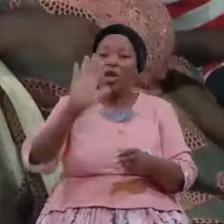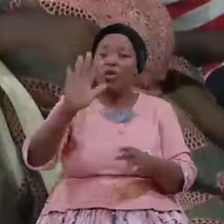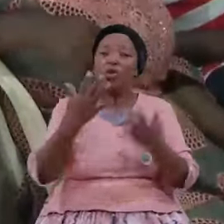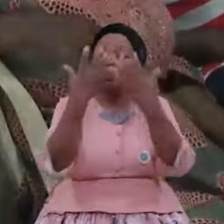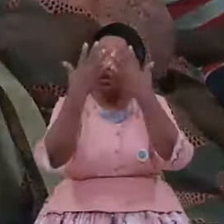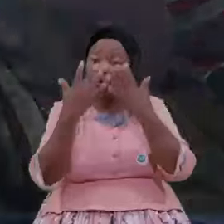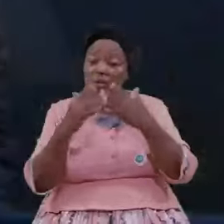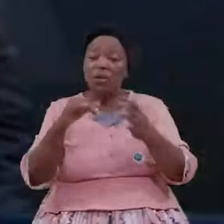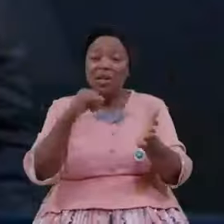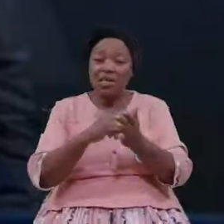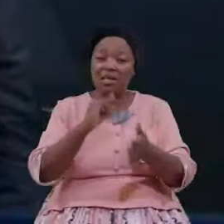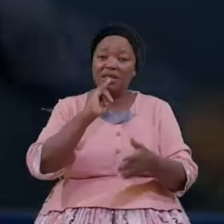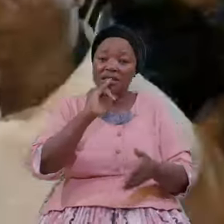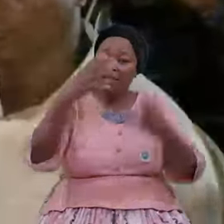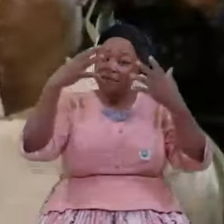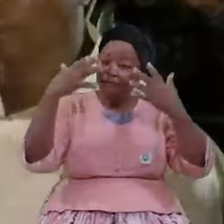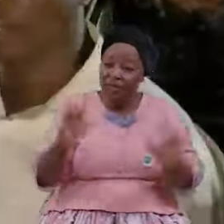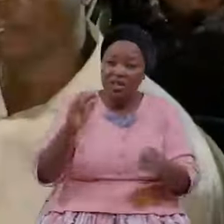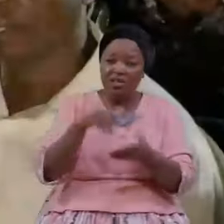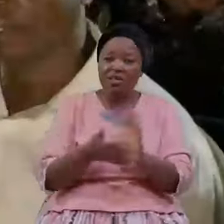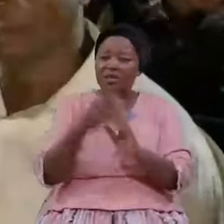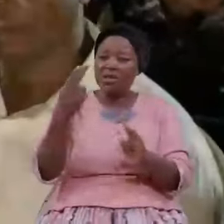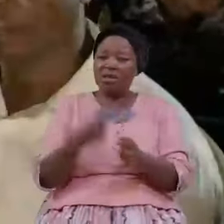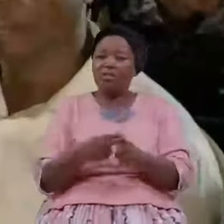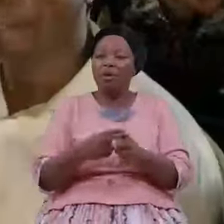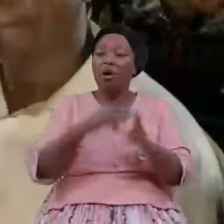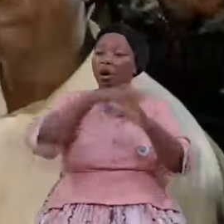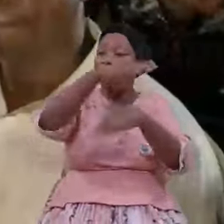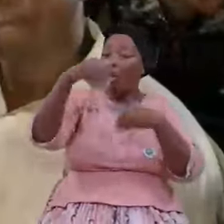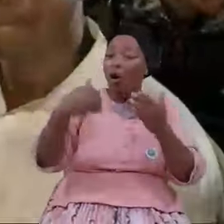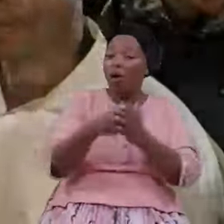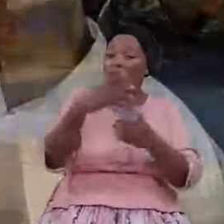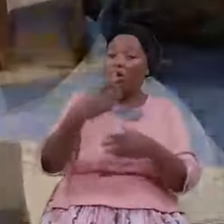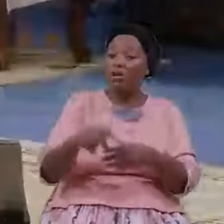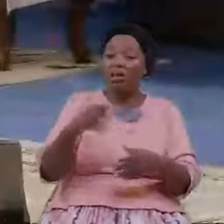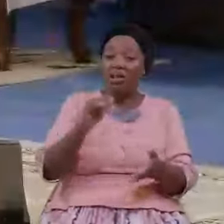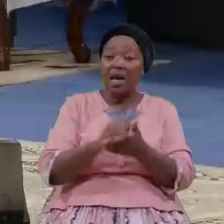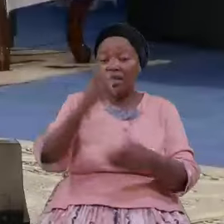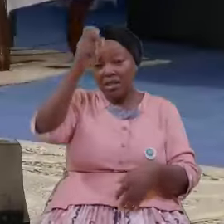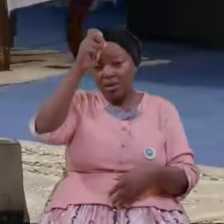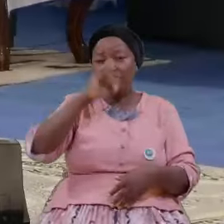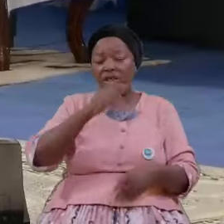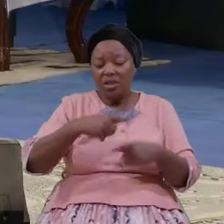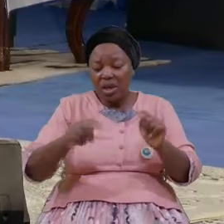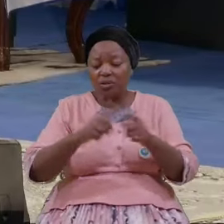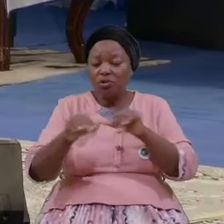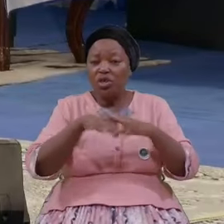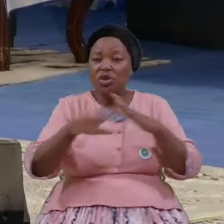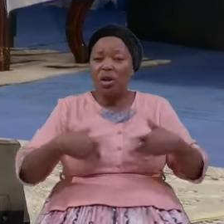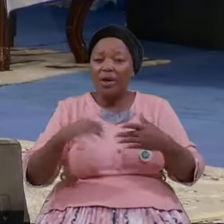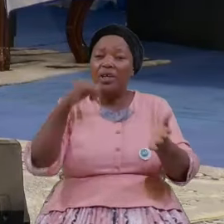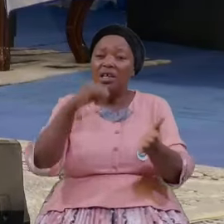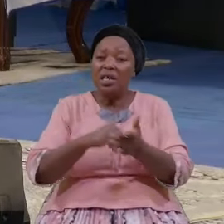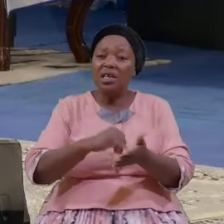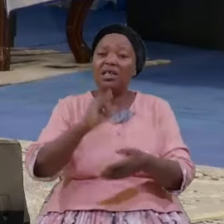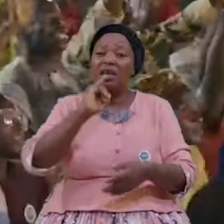it is finished. All the devil tried to do in your life, it